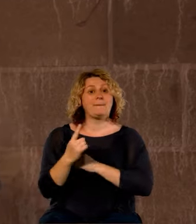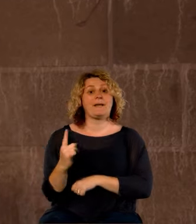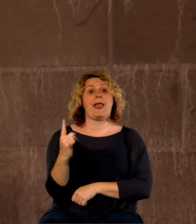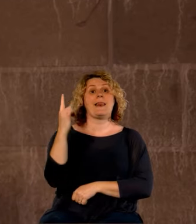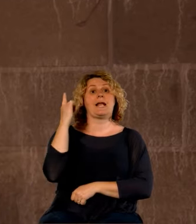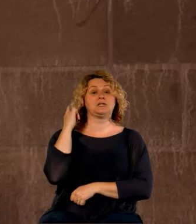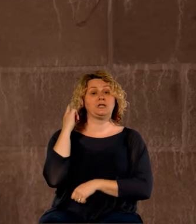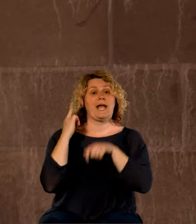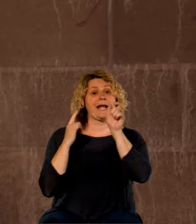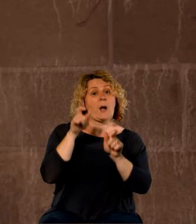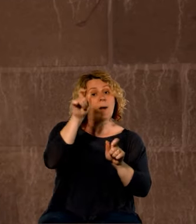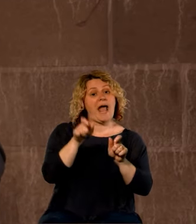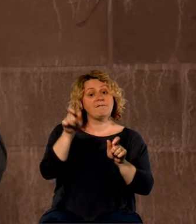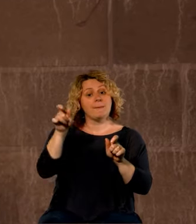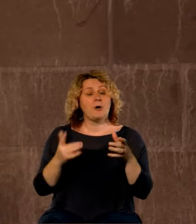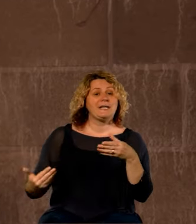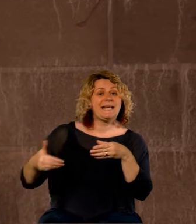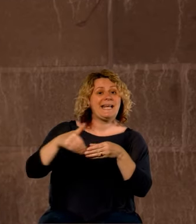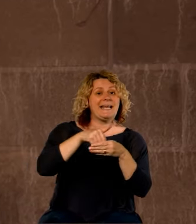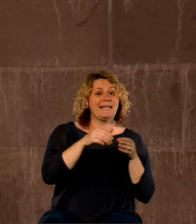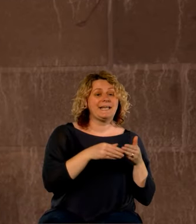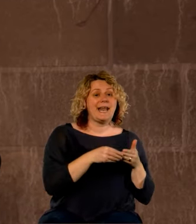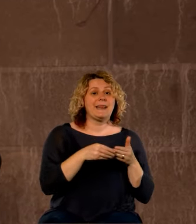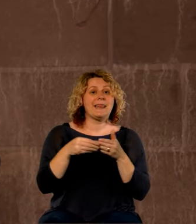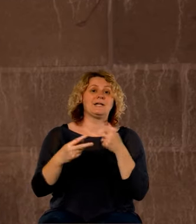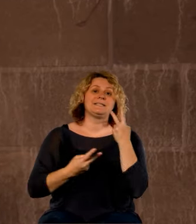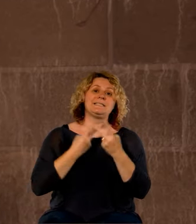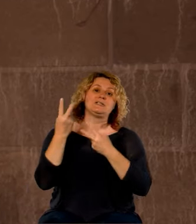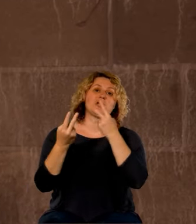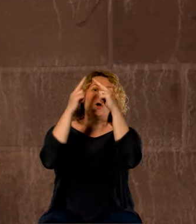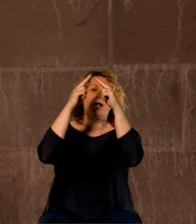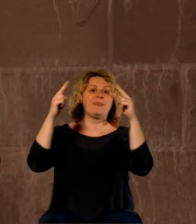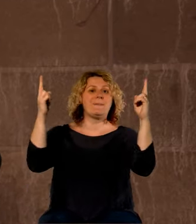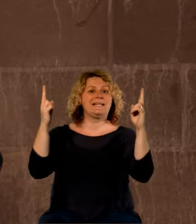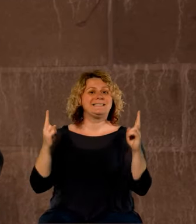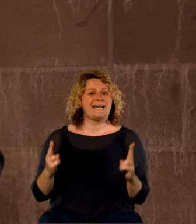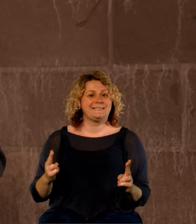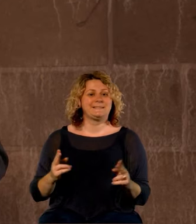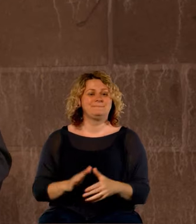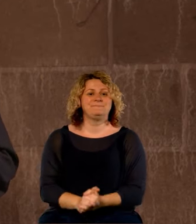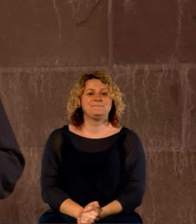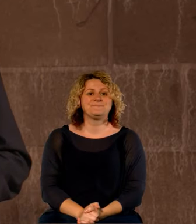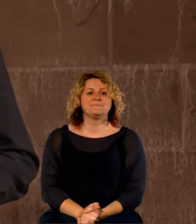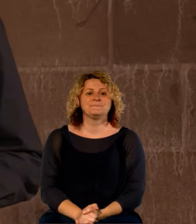the Count Everyone In group led us in a song in the main tent.